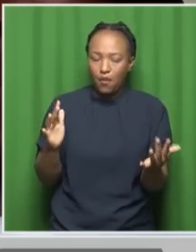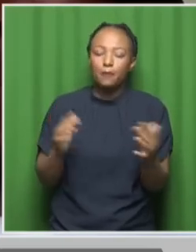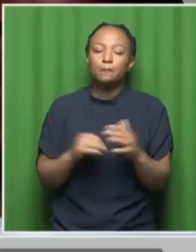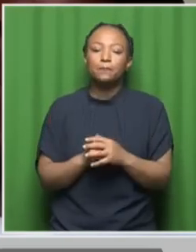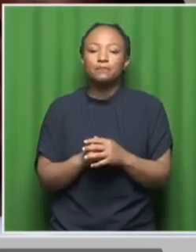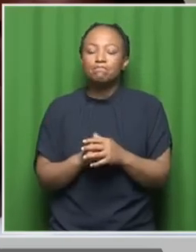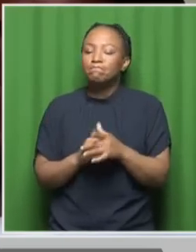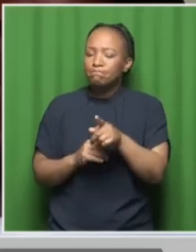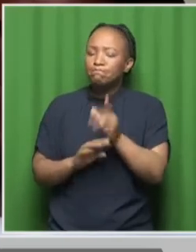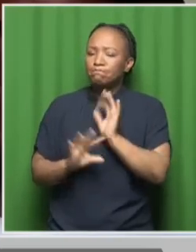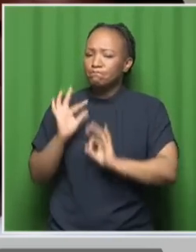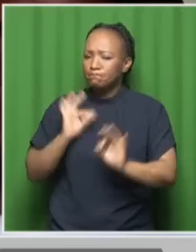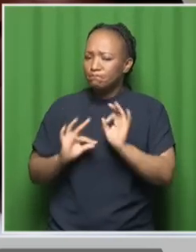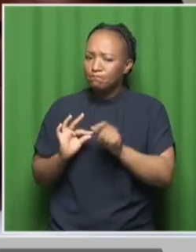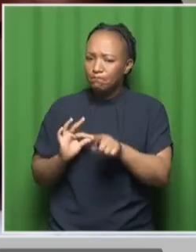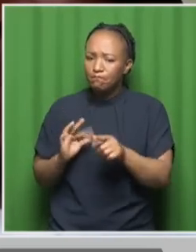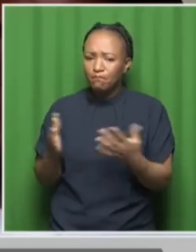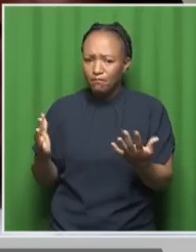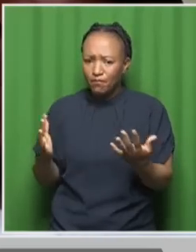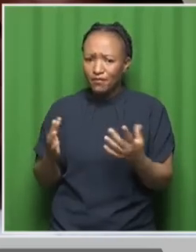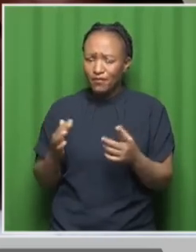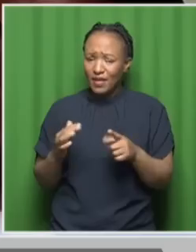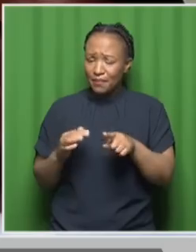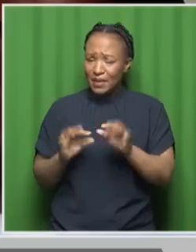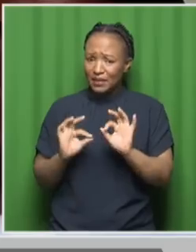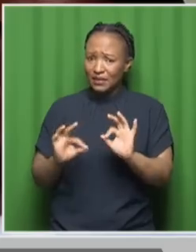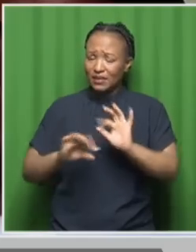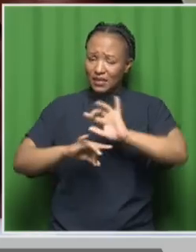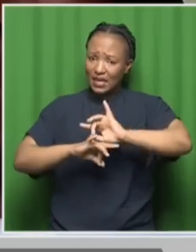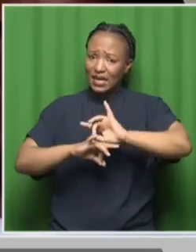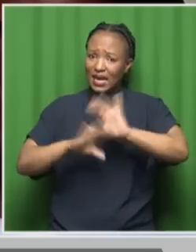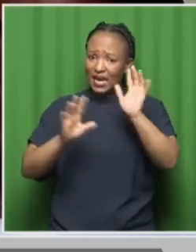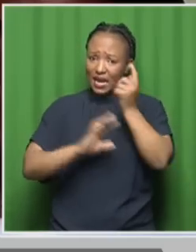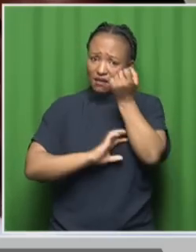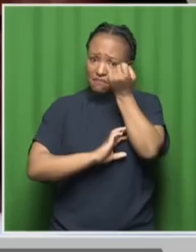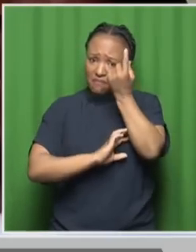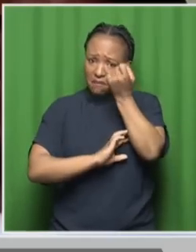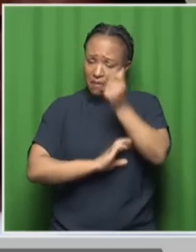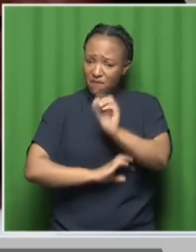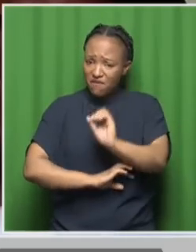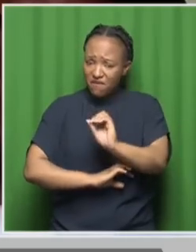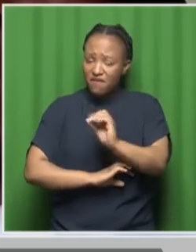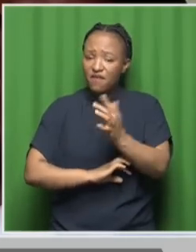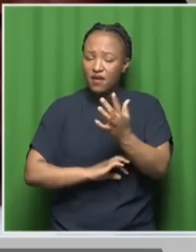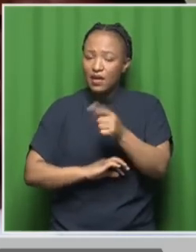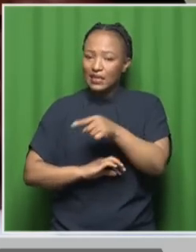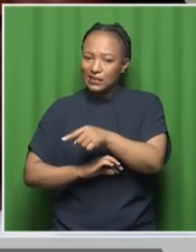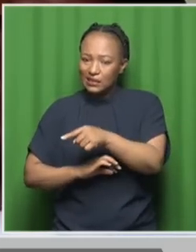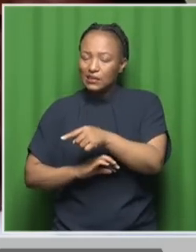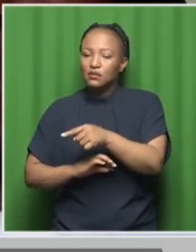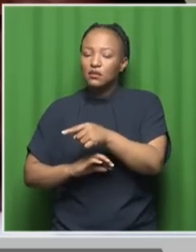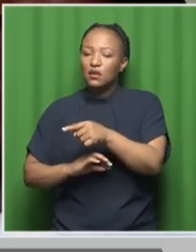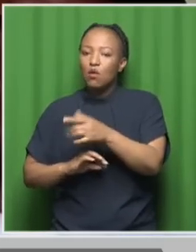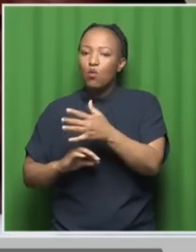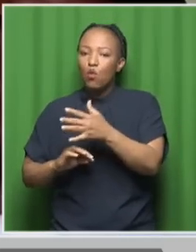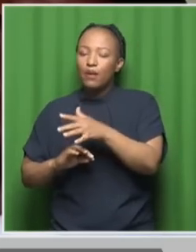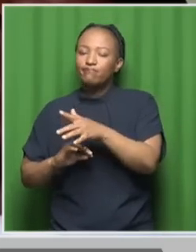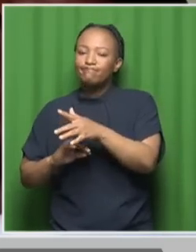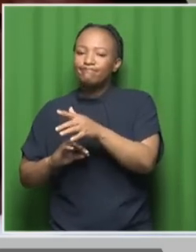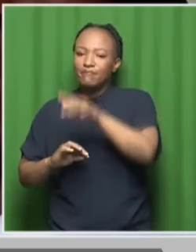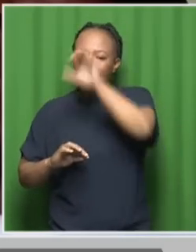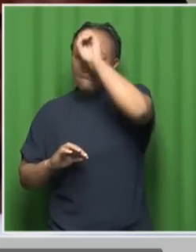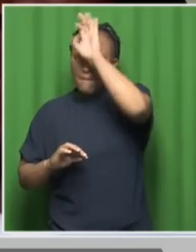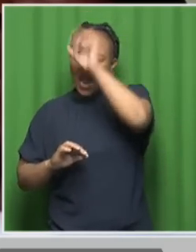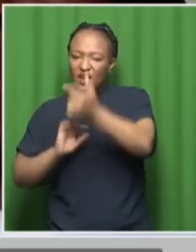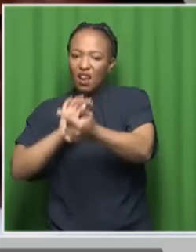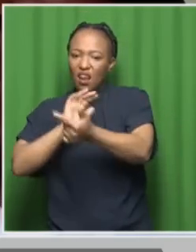talk about that in terms of, is there a clear understanding and also the implications of shutting down illegal mining?